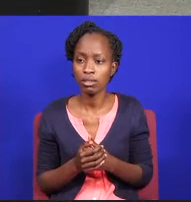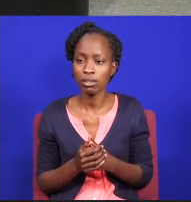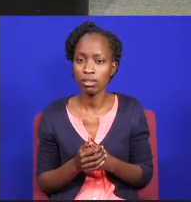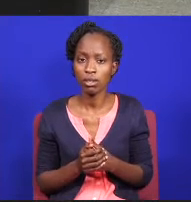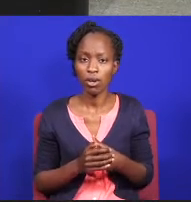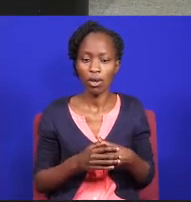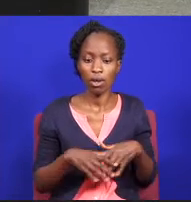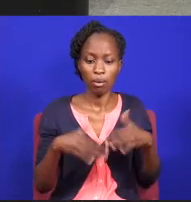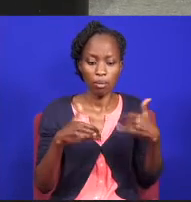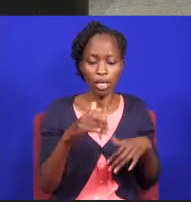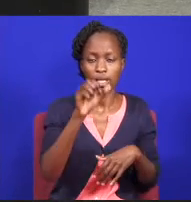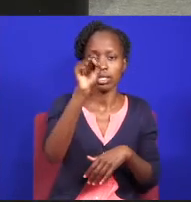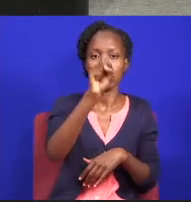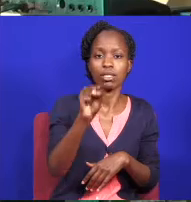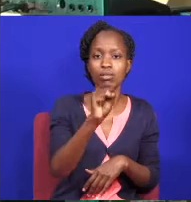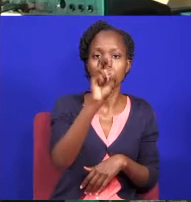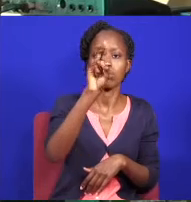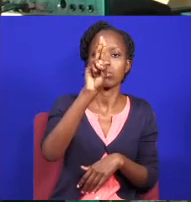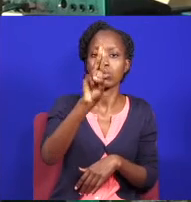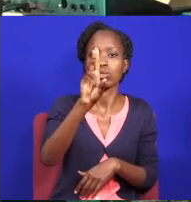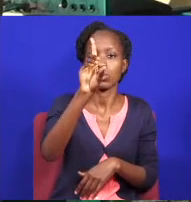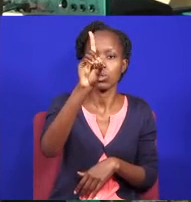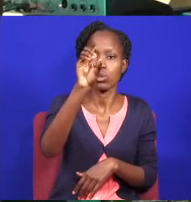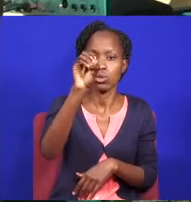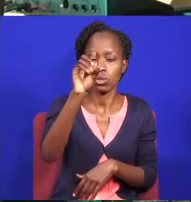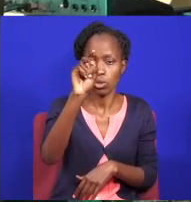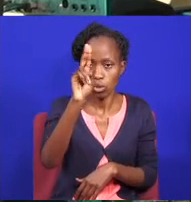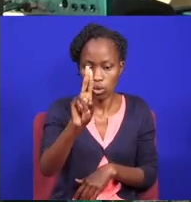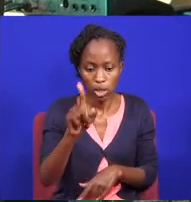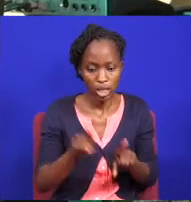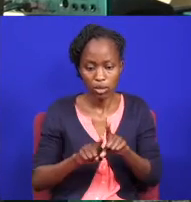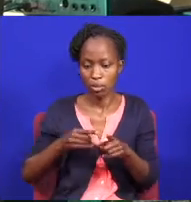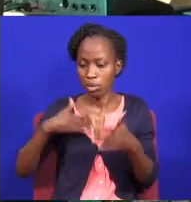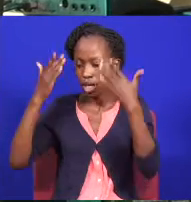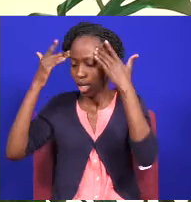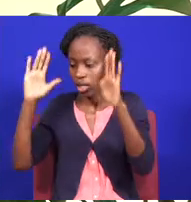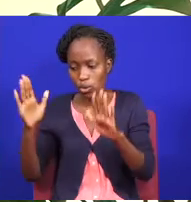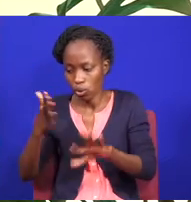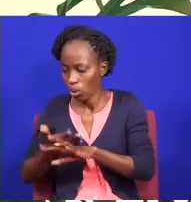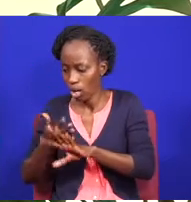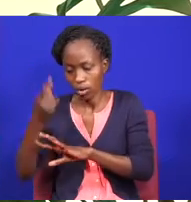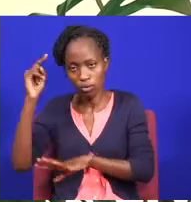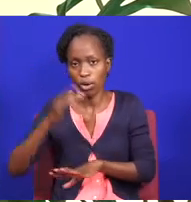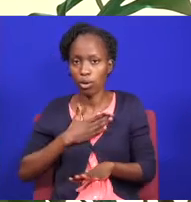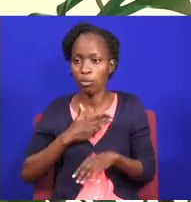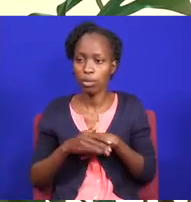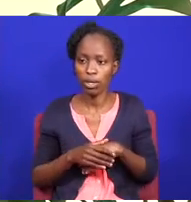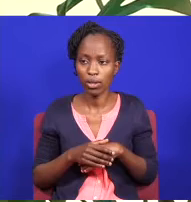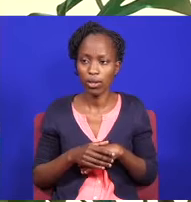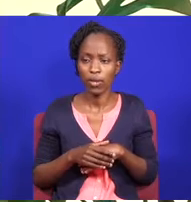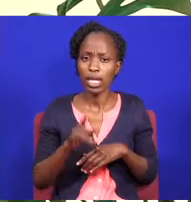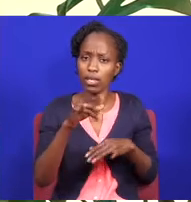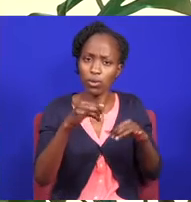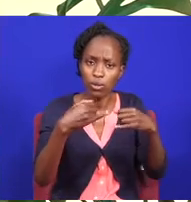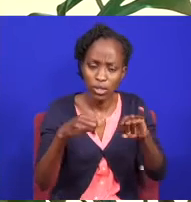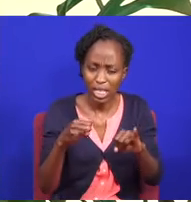Sudoku. Wow. I don't know how to do Sudoku myself. I deal with letters. I would rather do a crossword. But have you ever tried